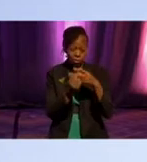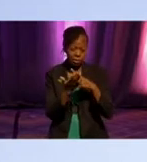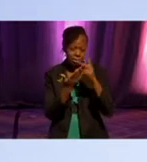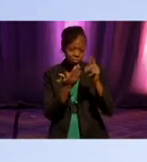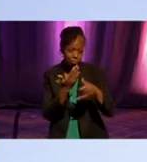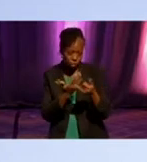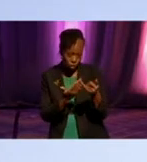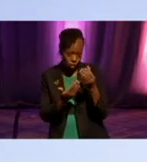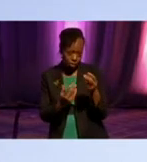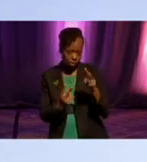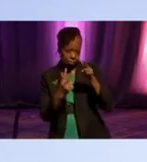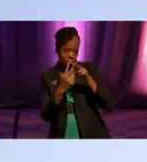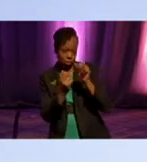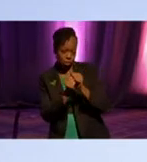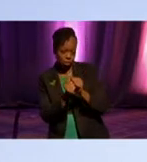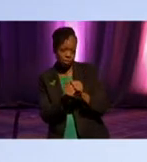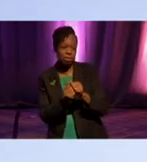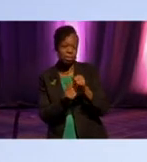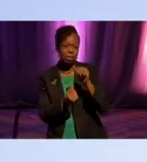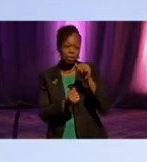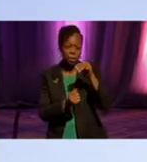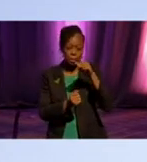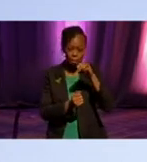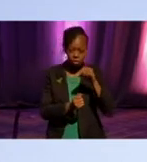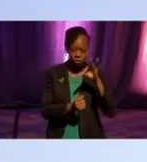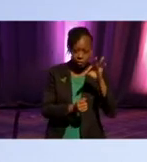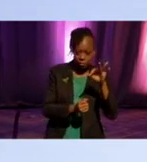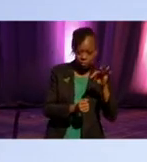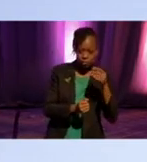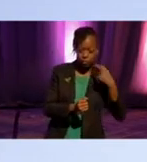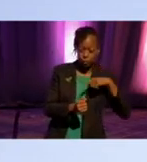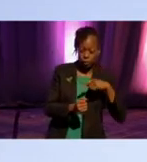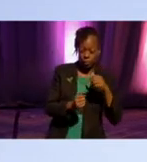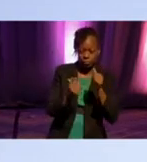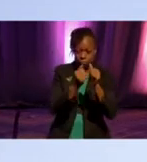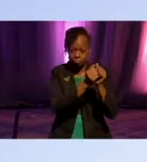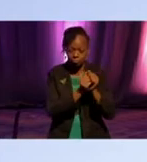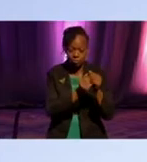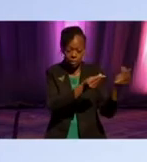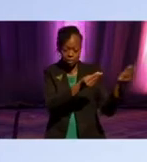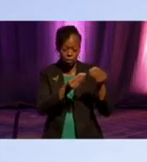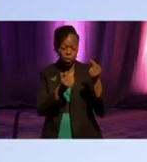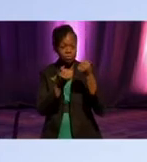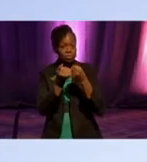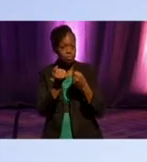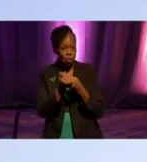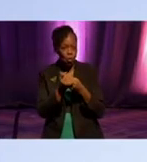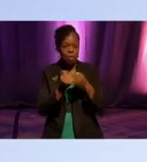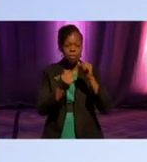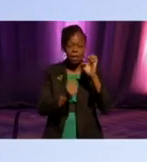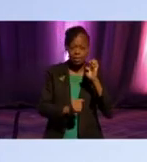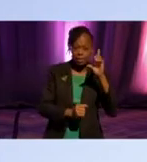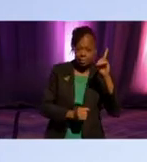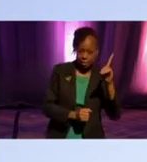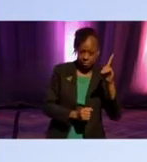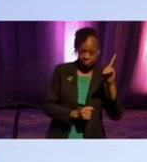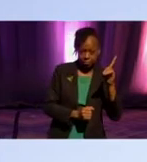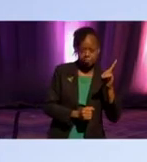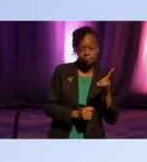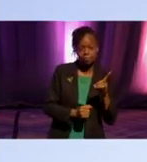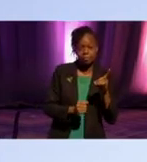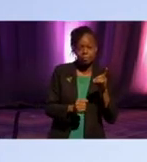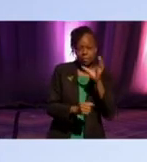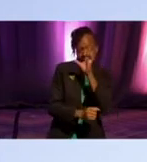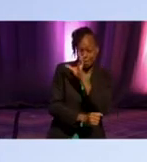partnering with March of Dimes and Reckon, together we're bringing support, education, we're bringing